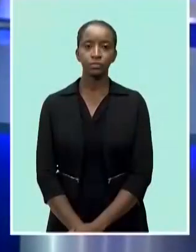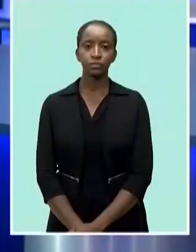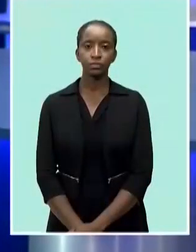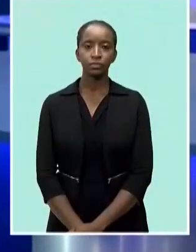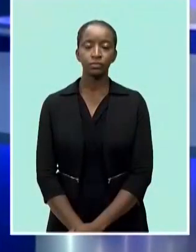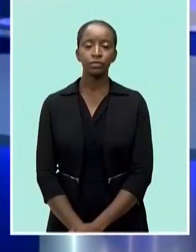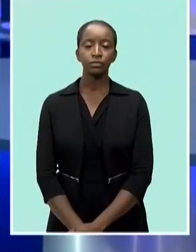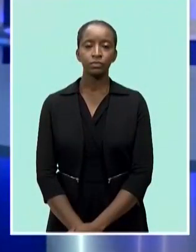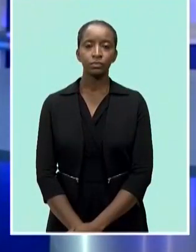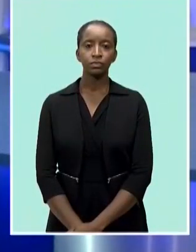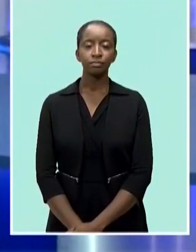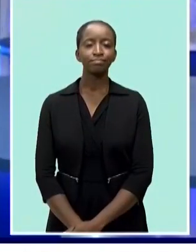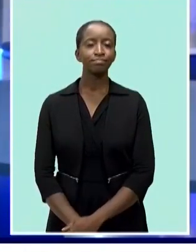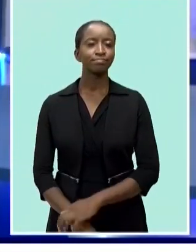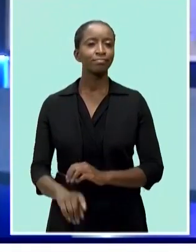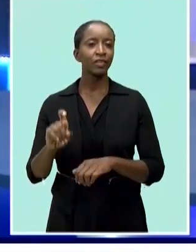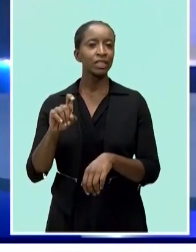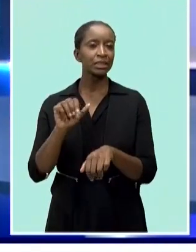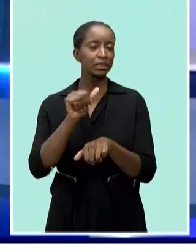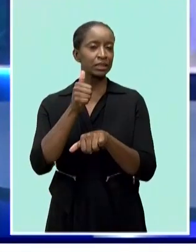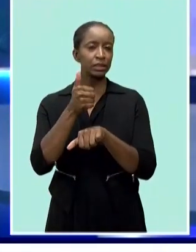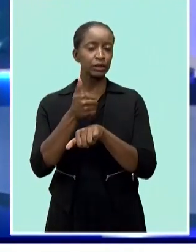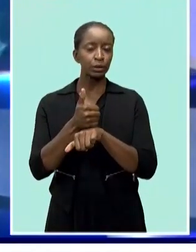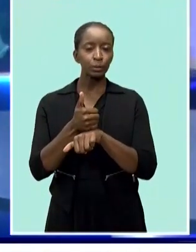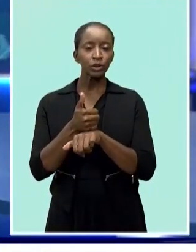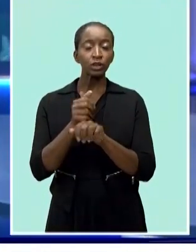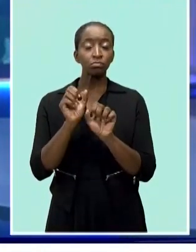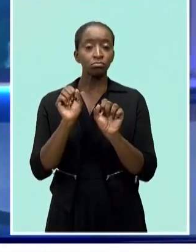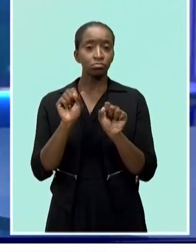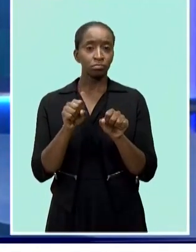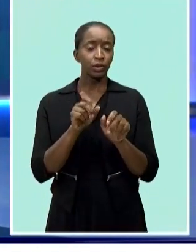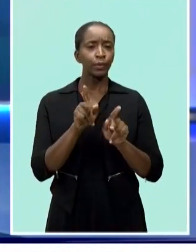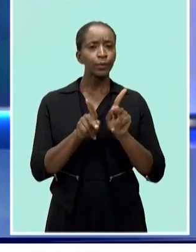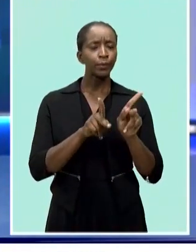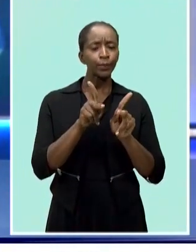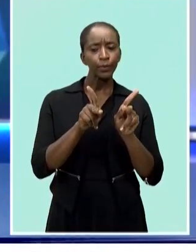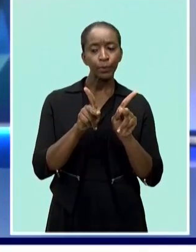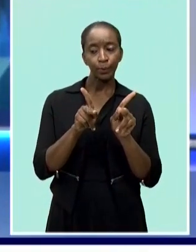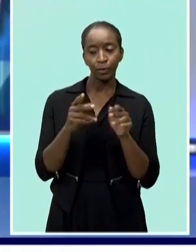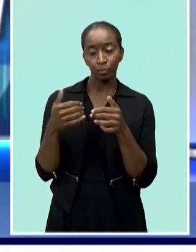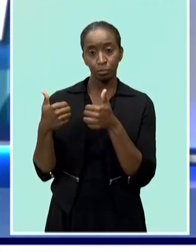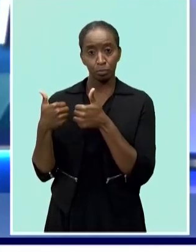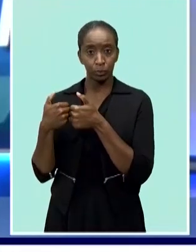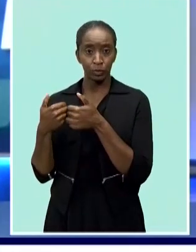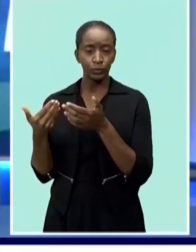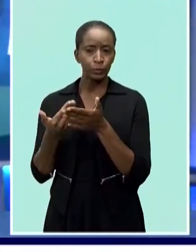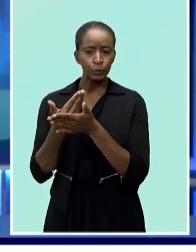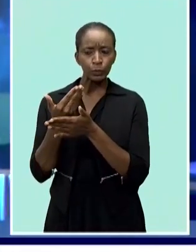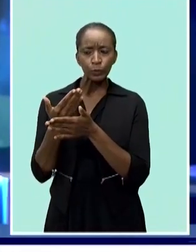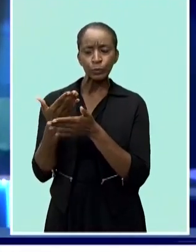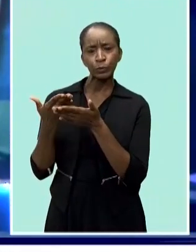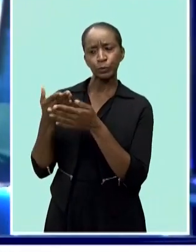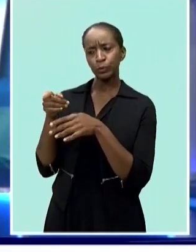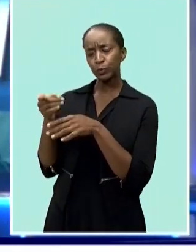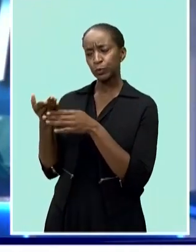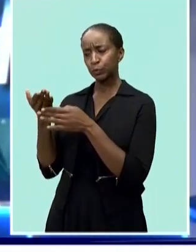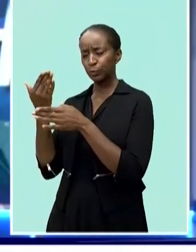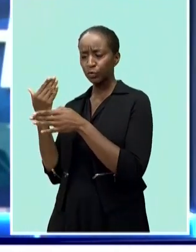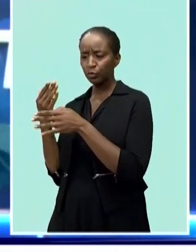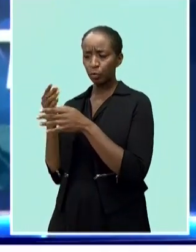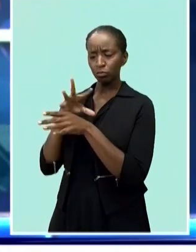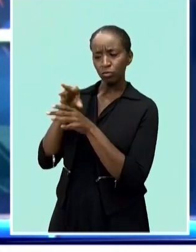And in our top story, there needs to be a system in place for Barbadians to find out whether or not their partner has a criminal history.